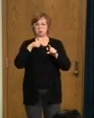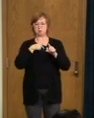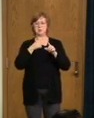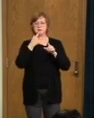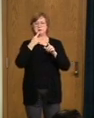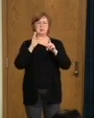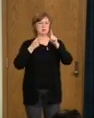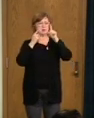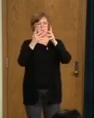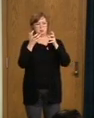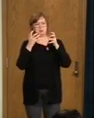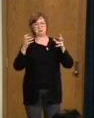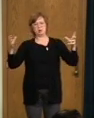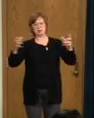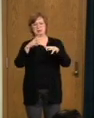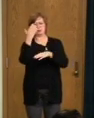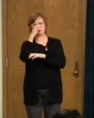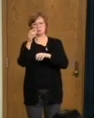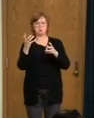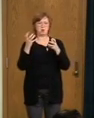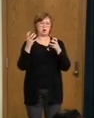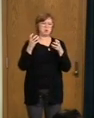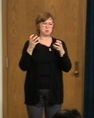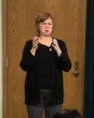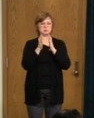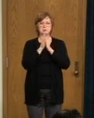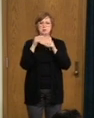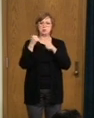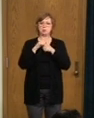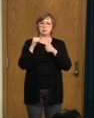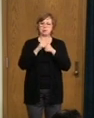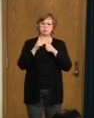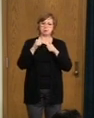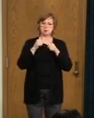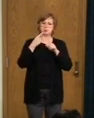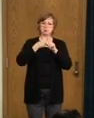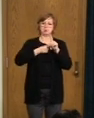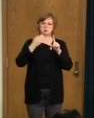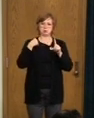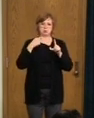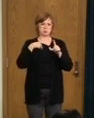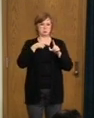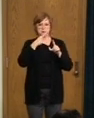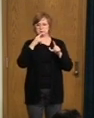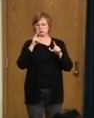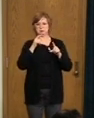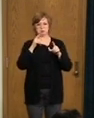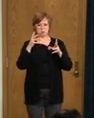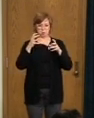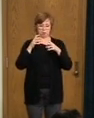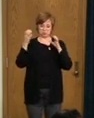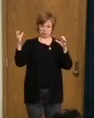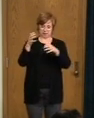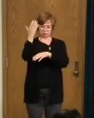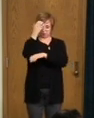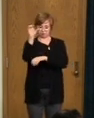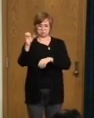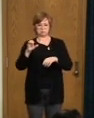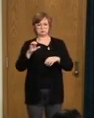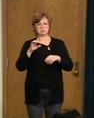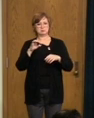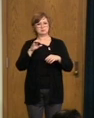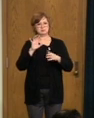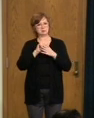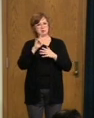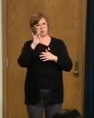Christmas, they should. This is an incentive. So it doesn't, and the fact that we're here today seems to say that the